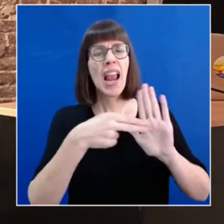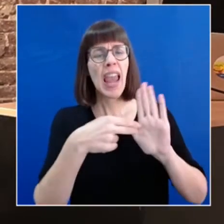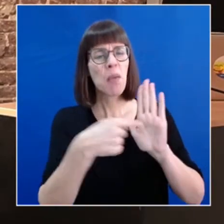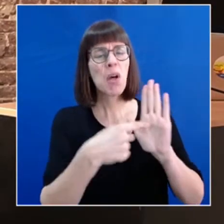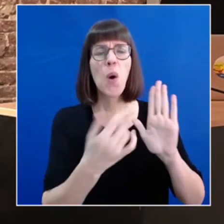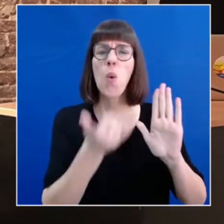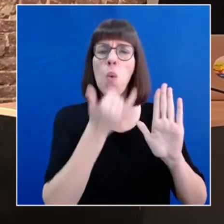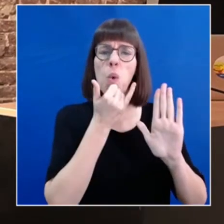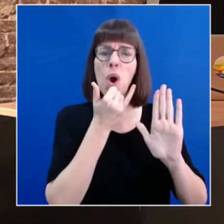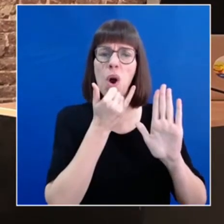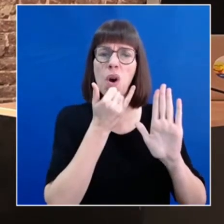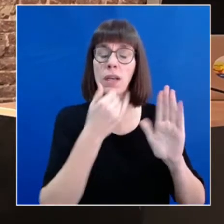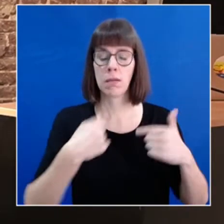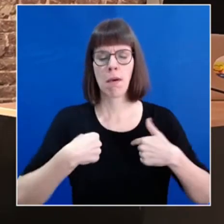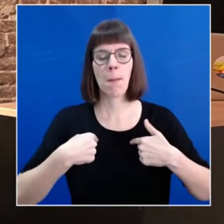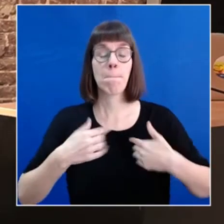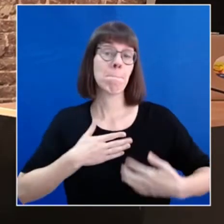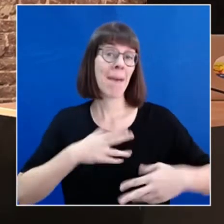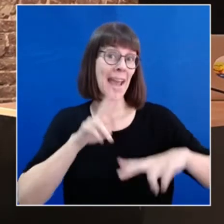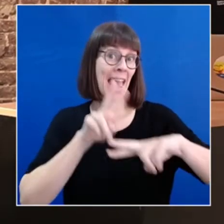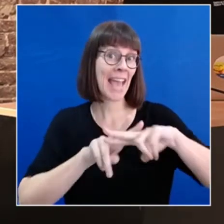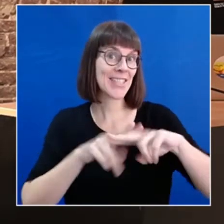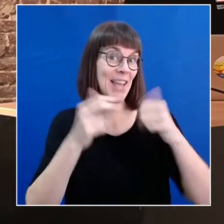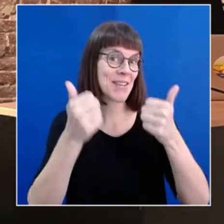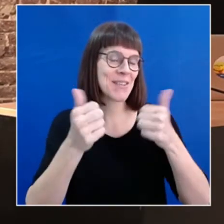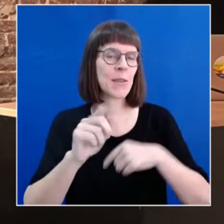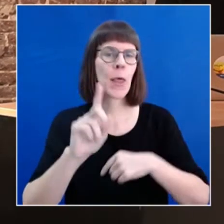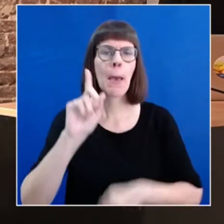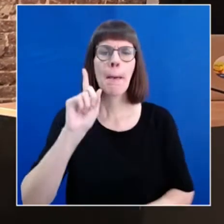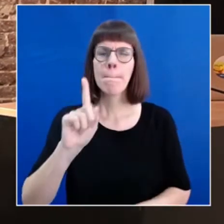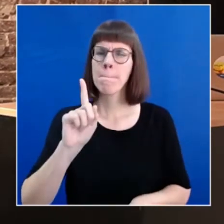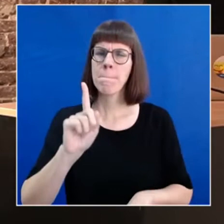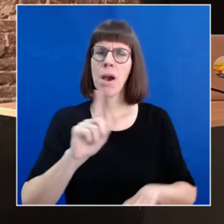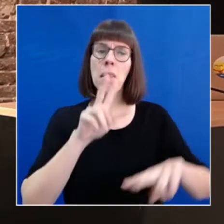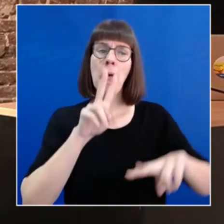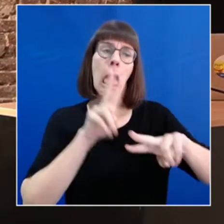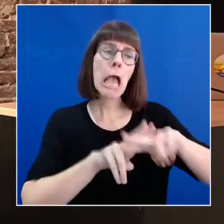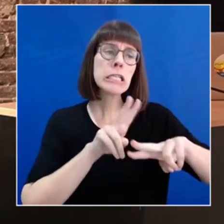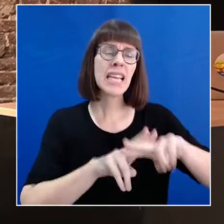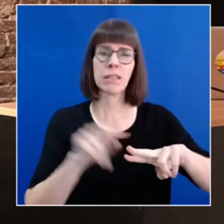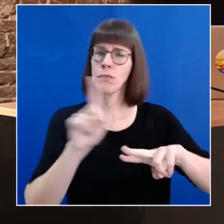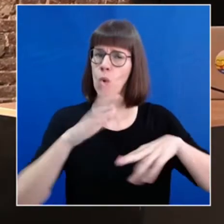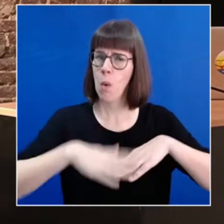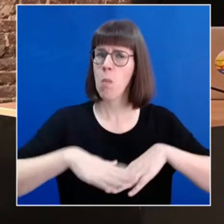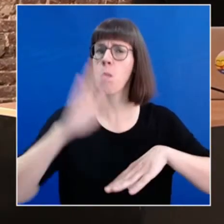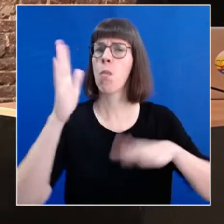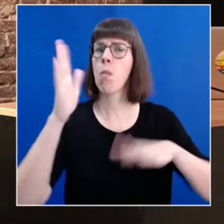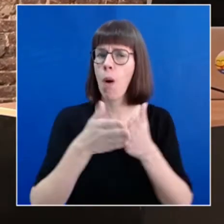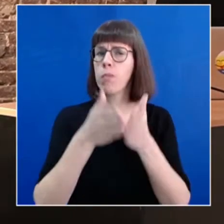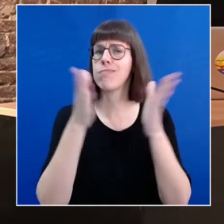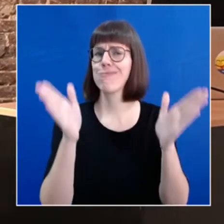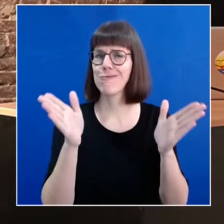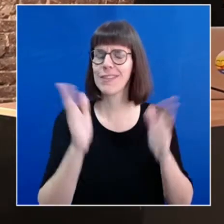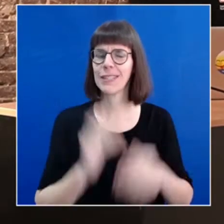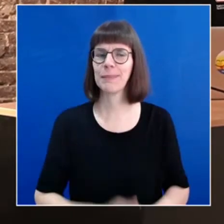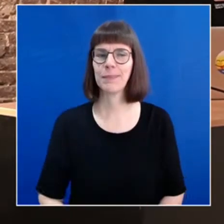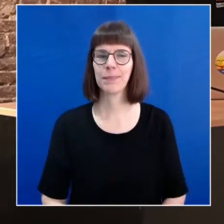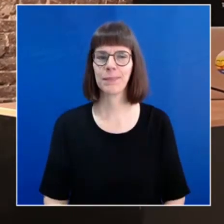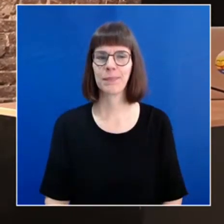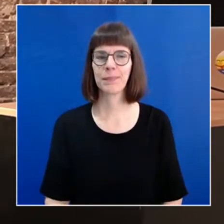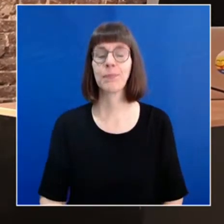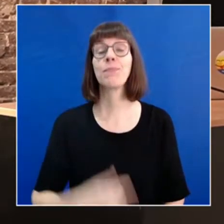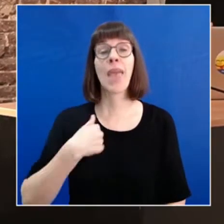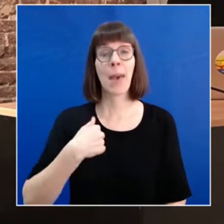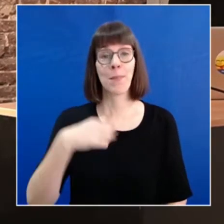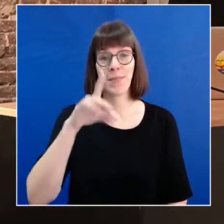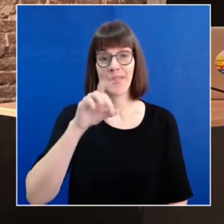hashtag, it's a nice hashtag, I hope, but it's more than that. It's definitely a mantra. So who I am, I'm Dennie Declercq. I